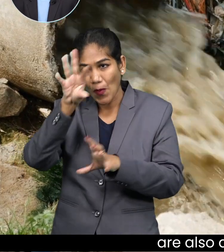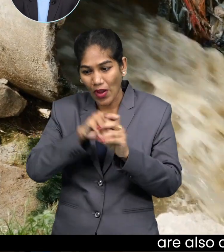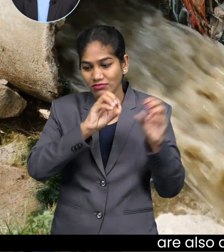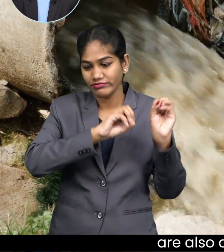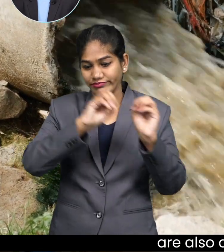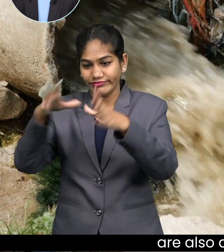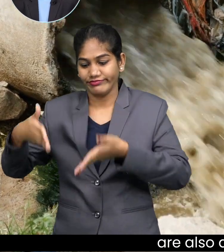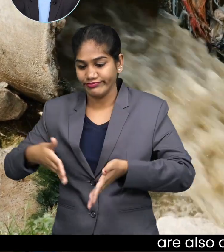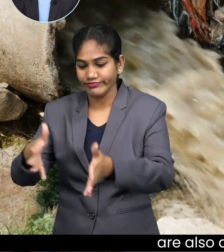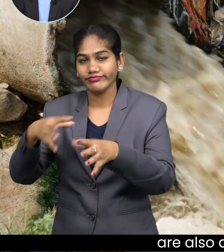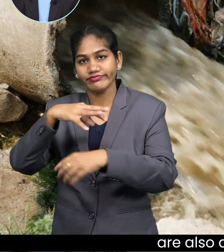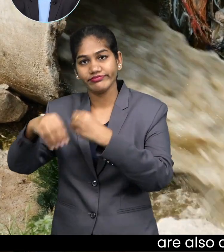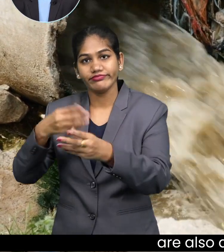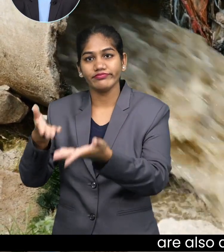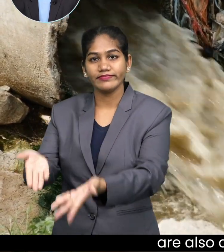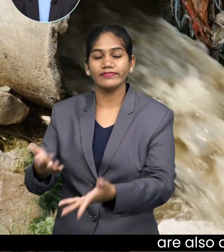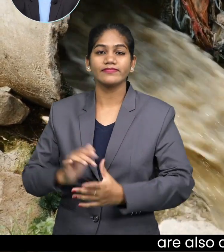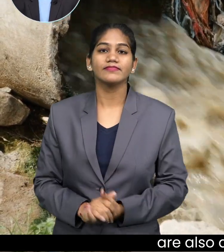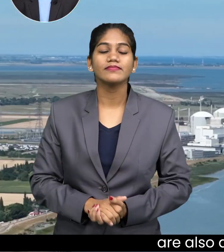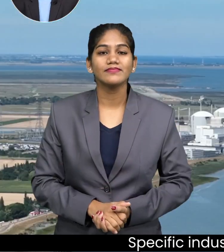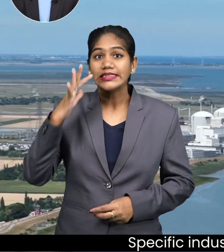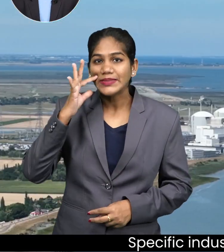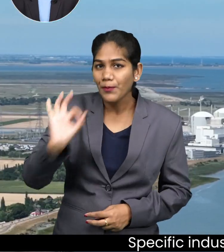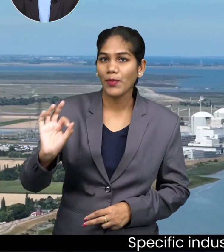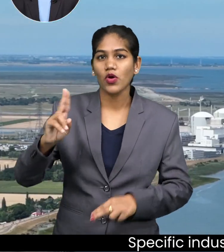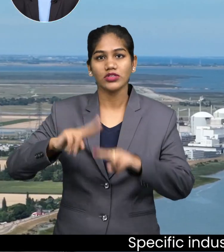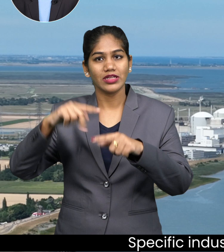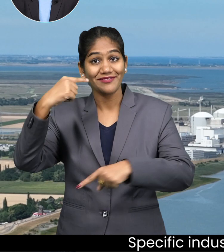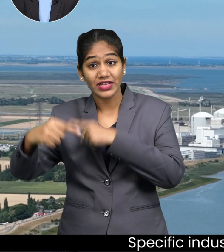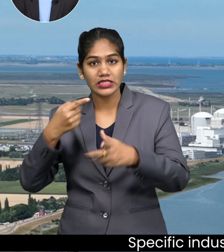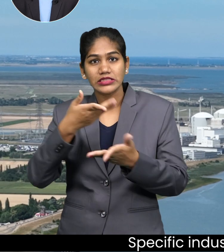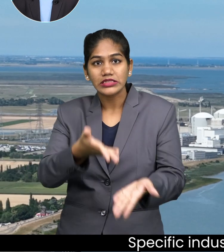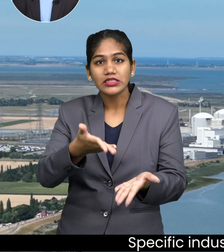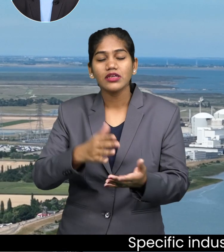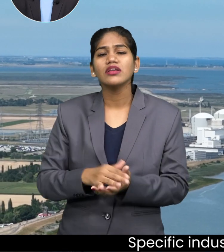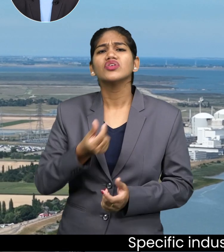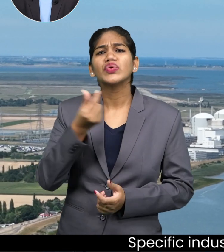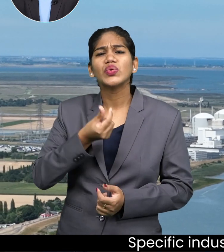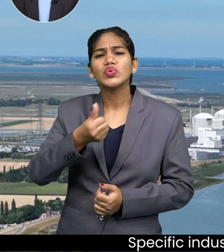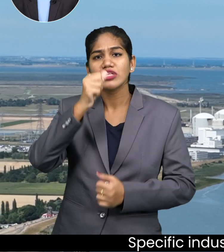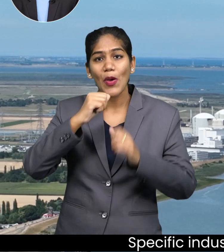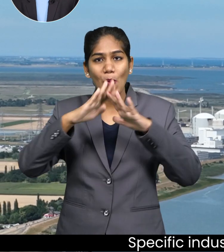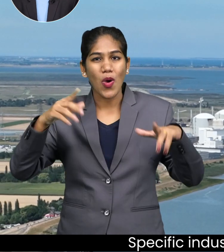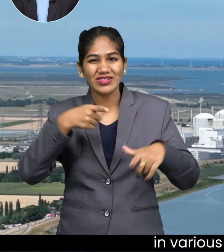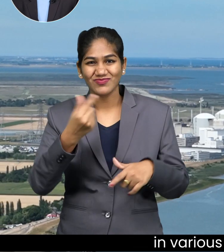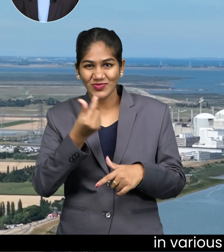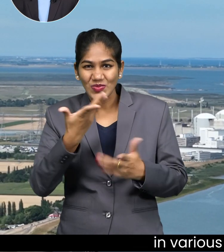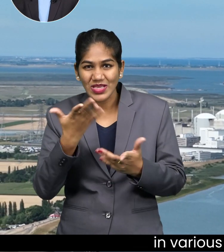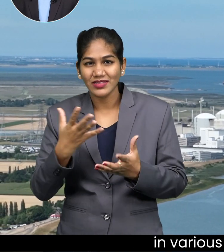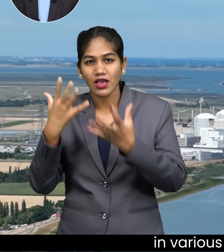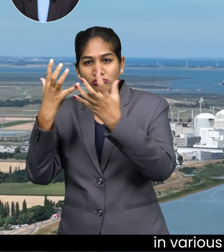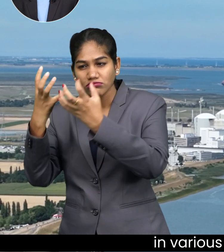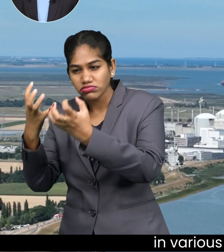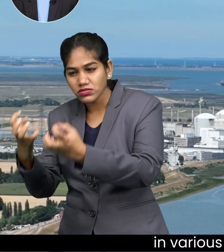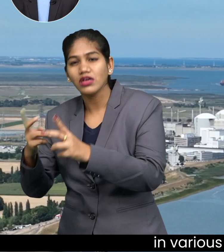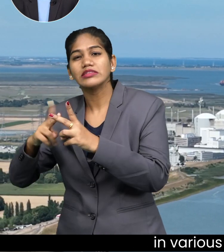Specific industries also use water for cooling in